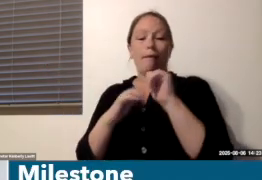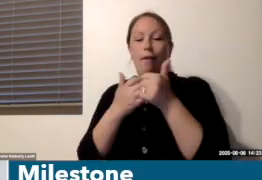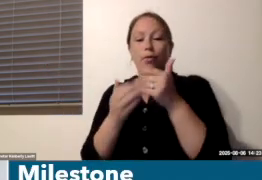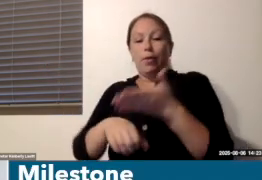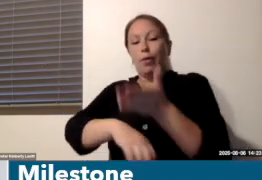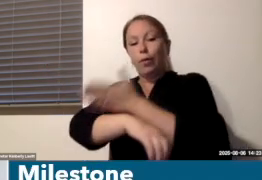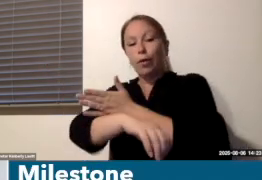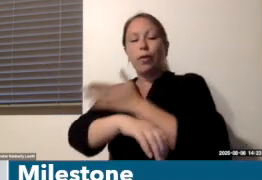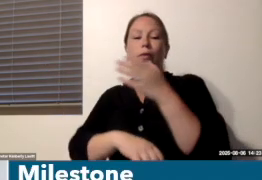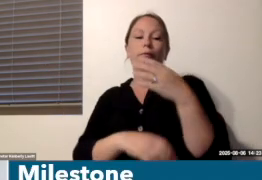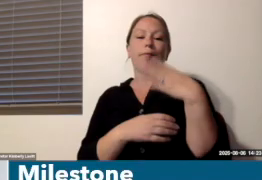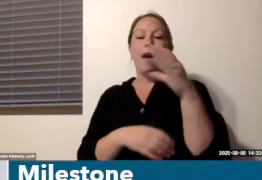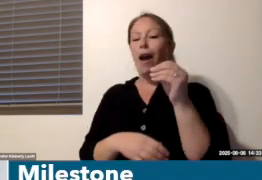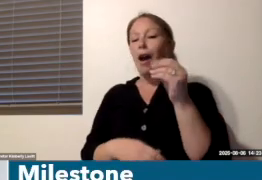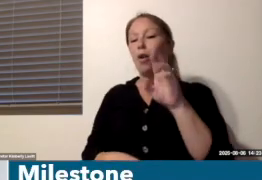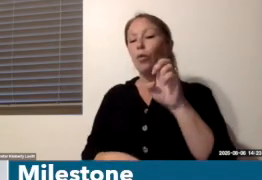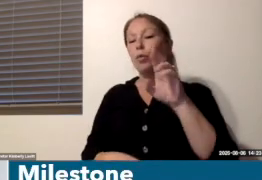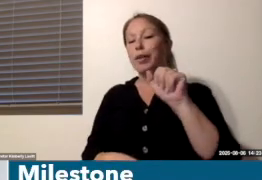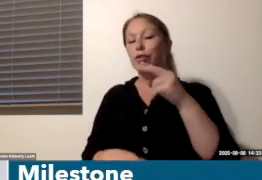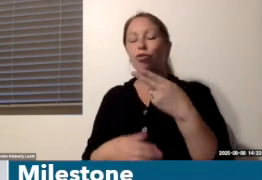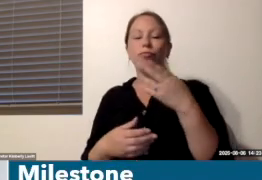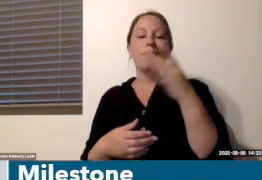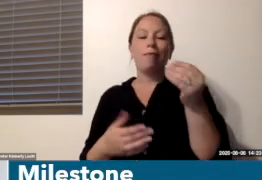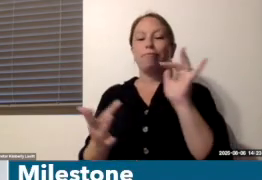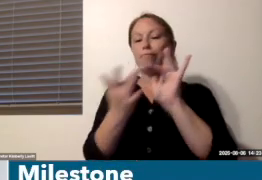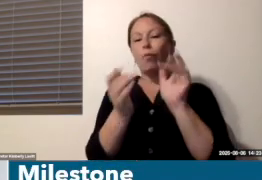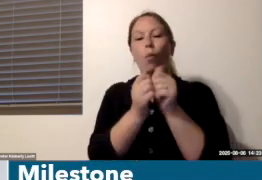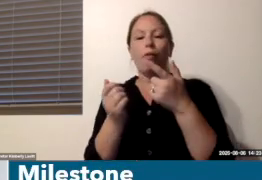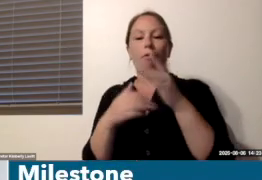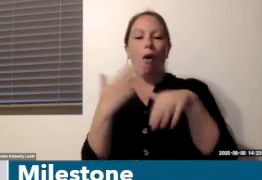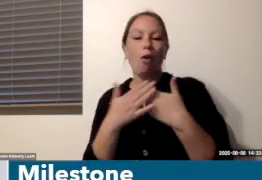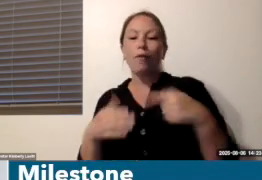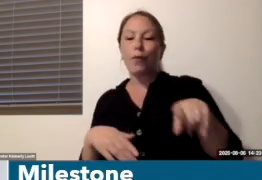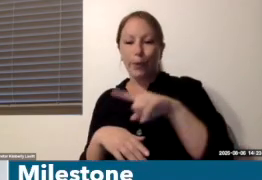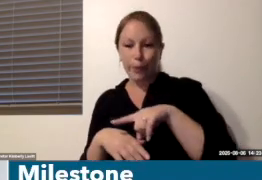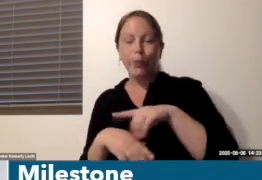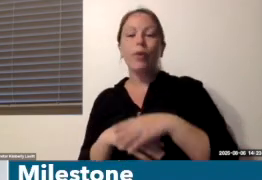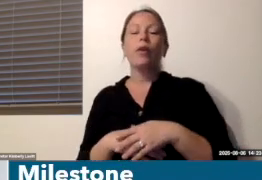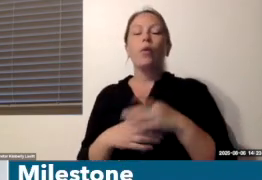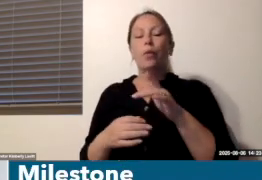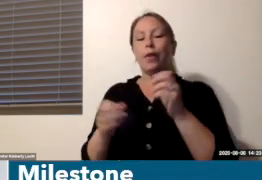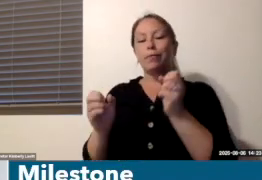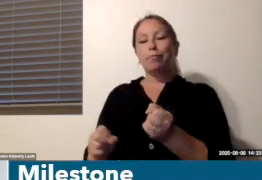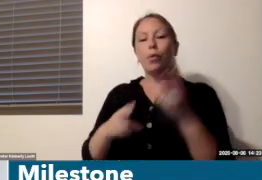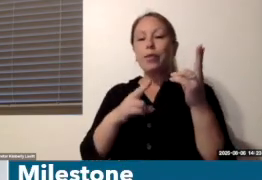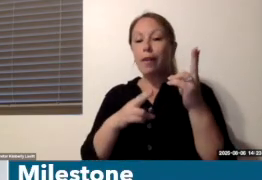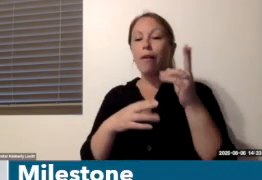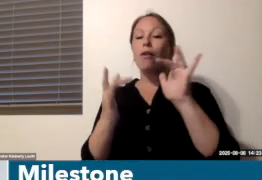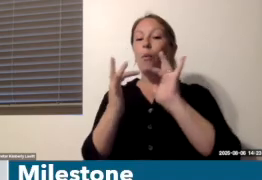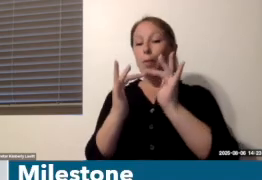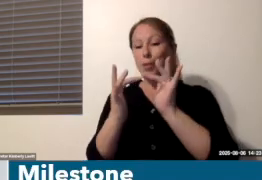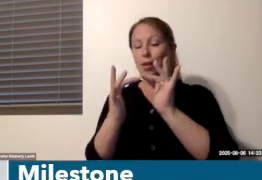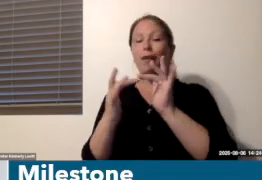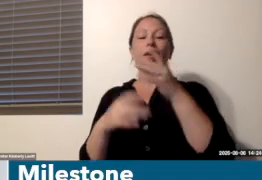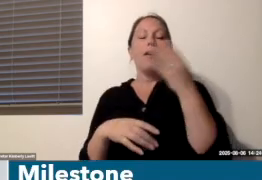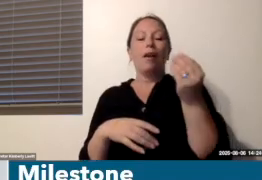improve outreach and engagement with all of you. So we have posted that on our website, and I can